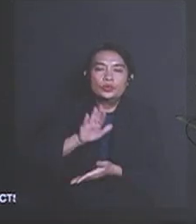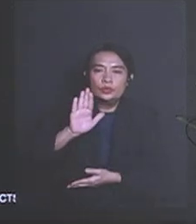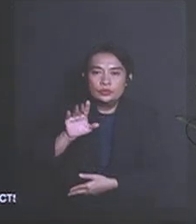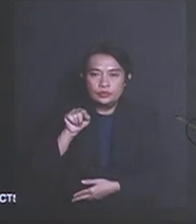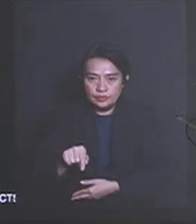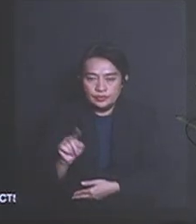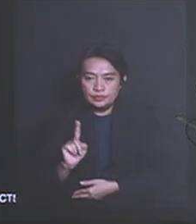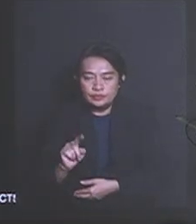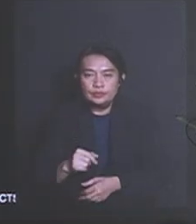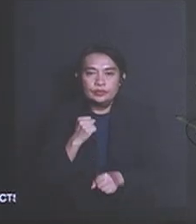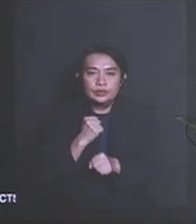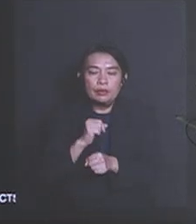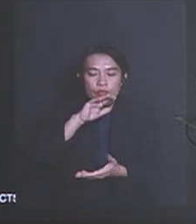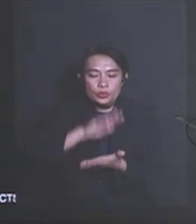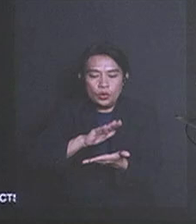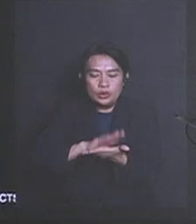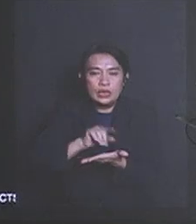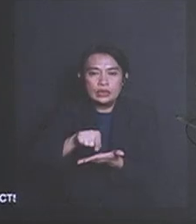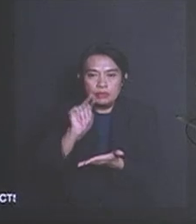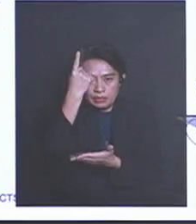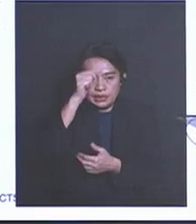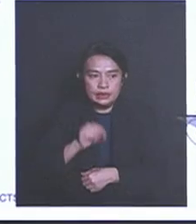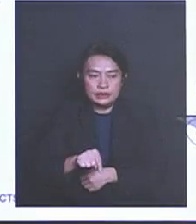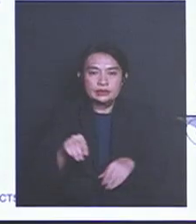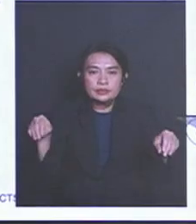schools in the area by 9 Thai architects.